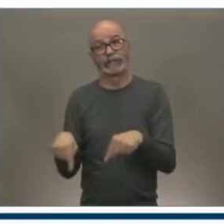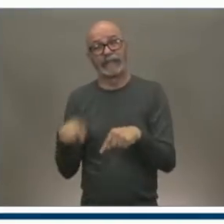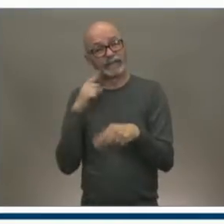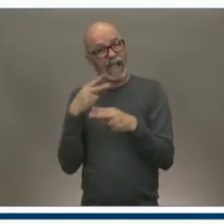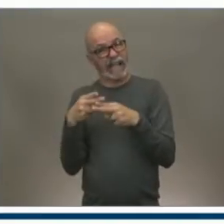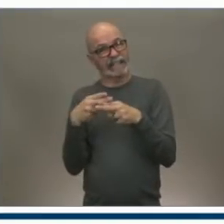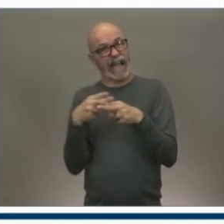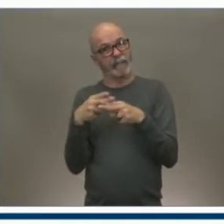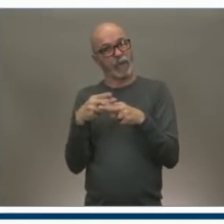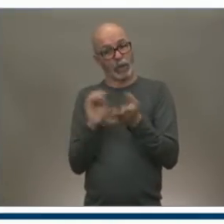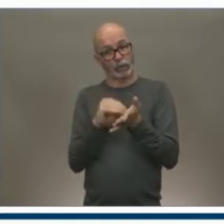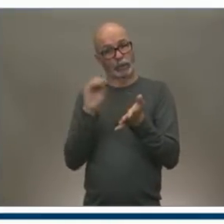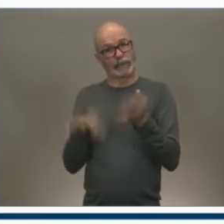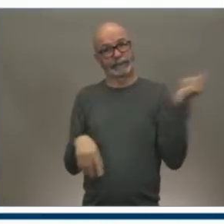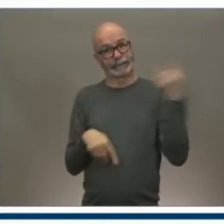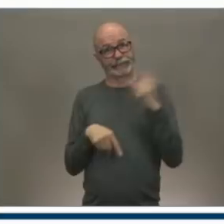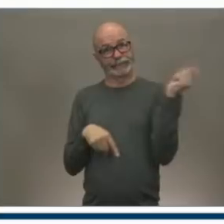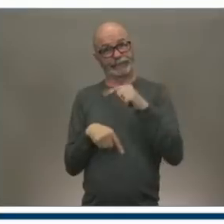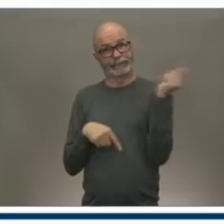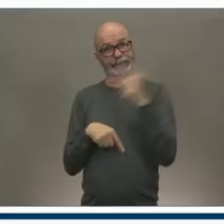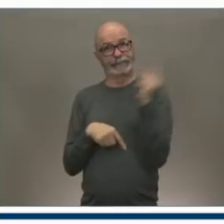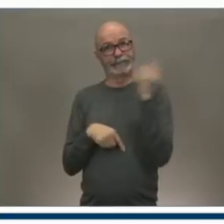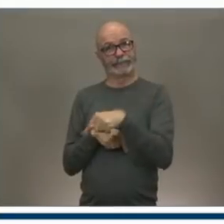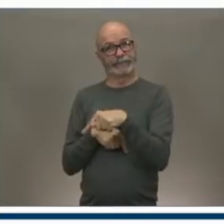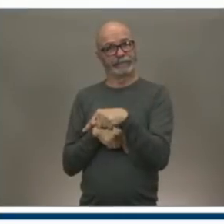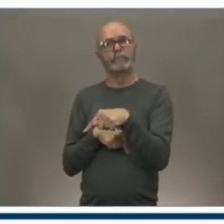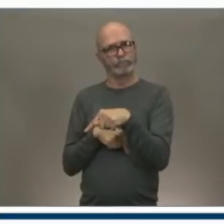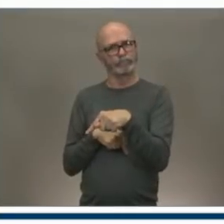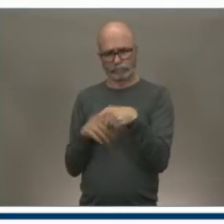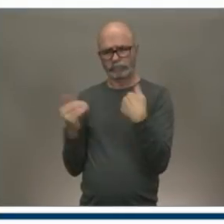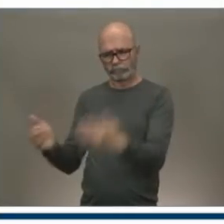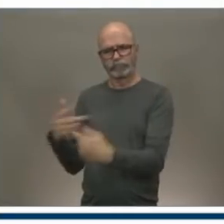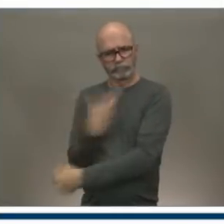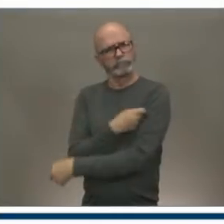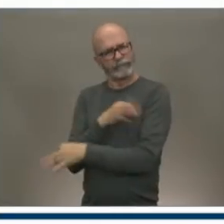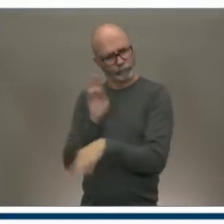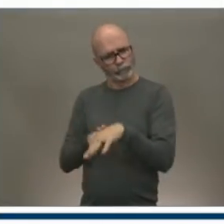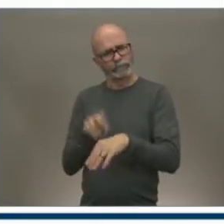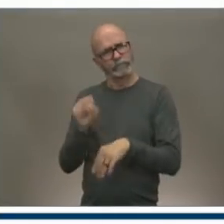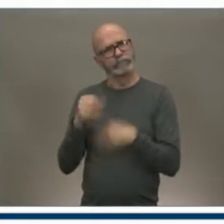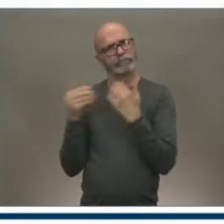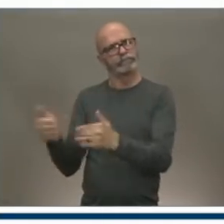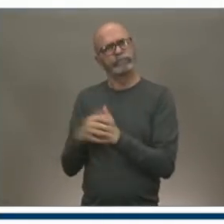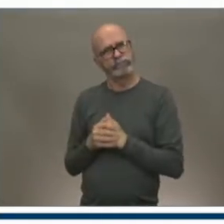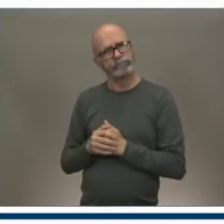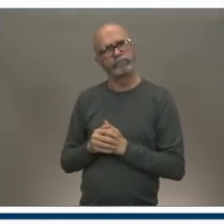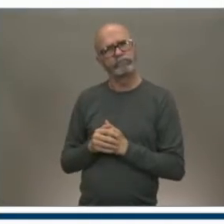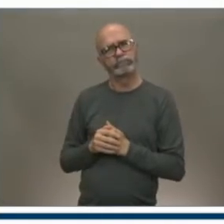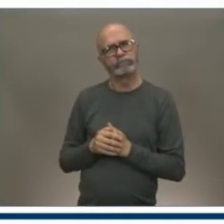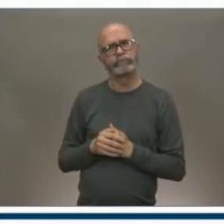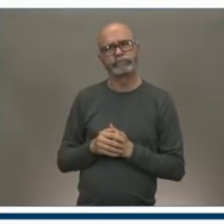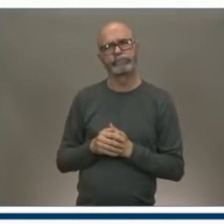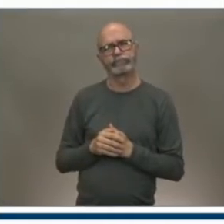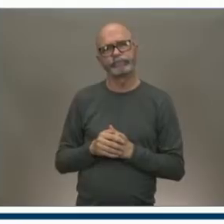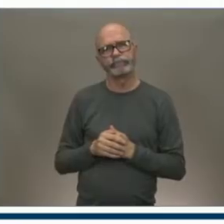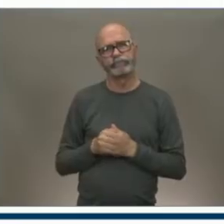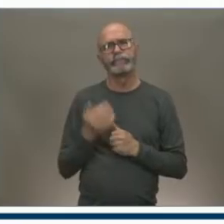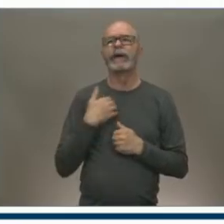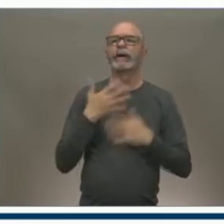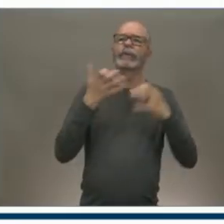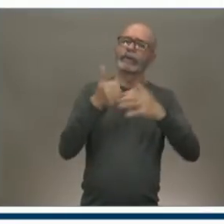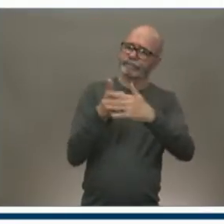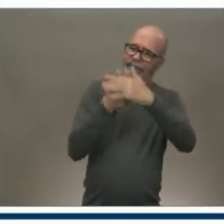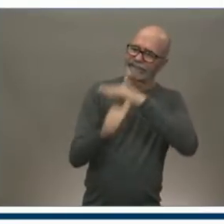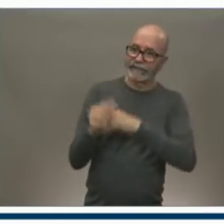for vaccination. We're working at ways. Our main way we're going to identify people and get them is through MSI, but not everybody